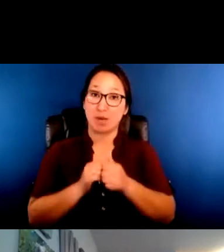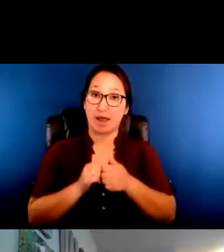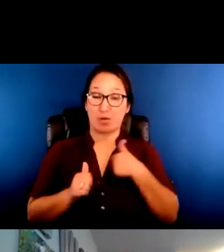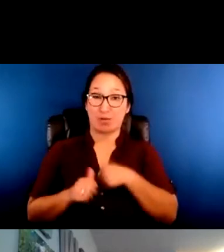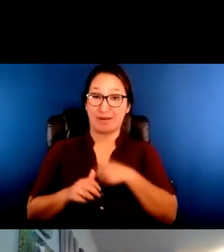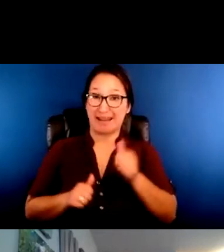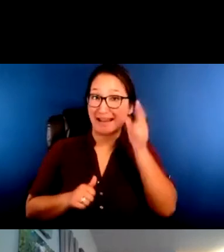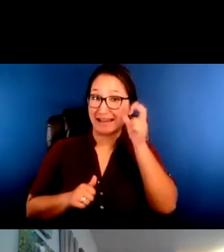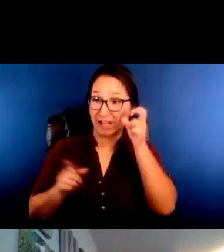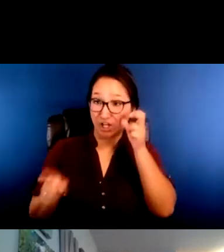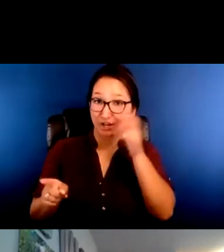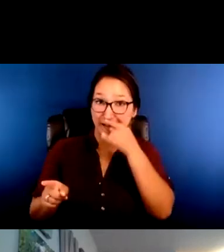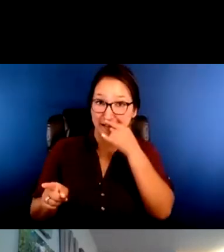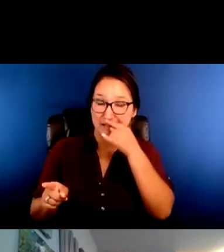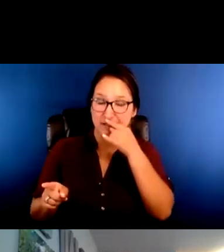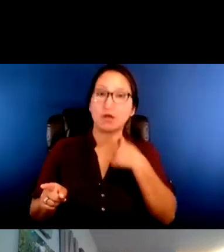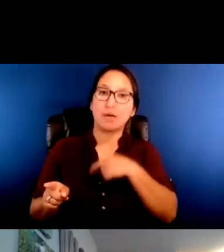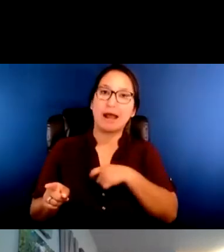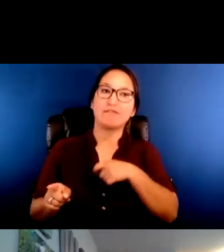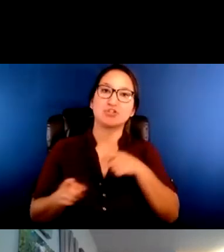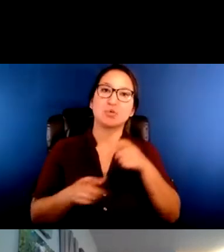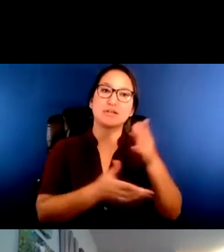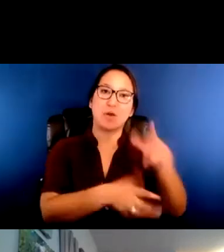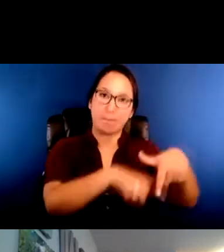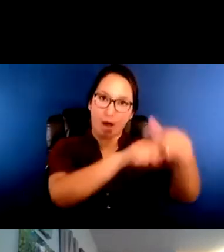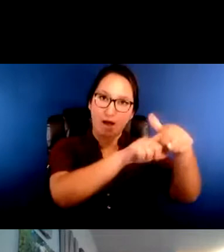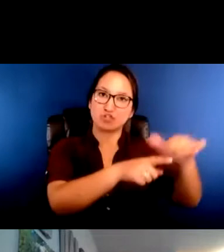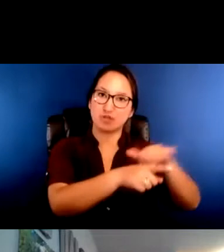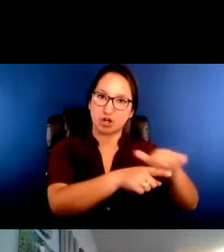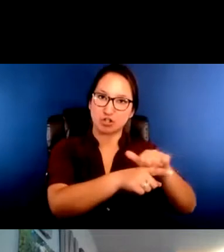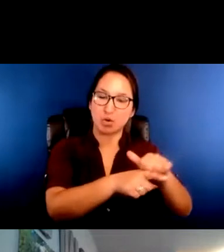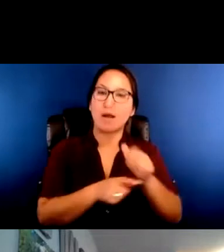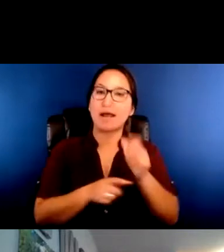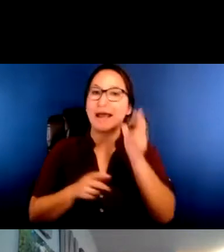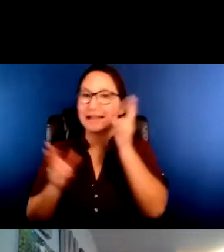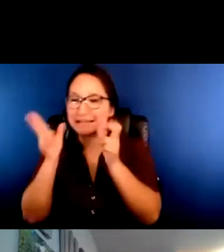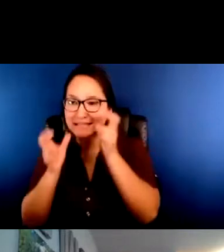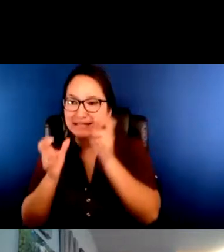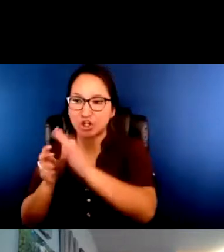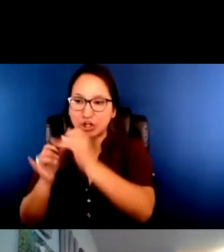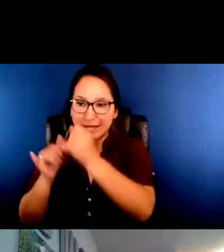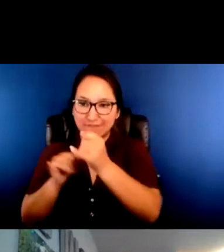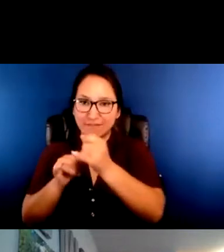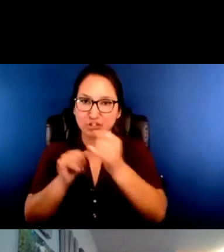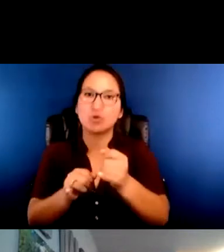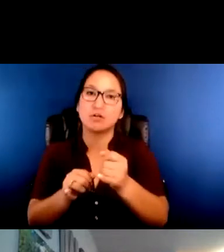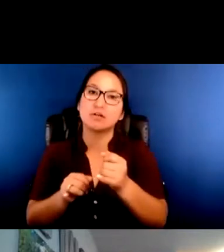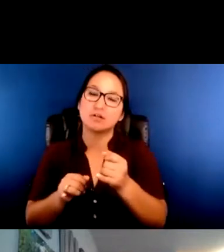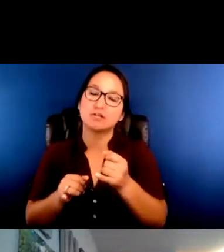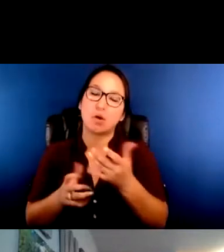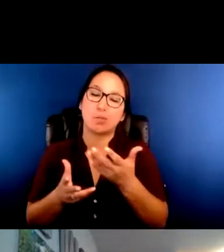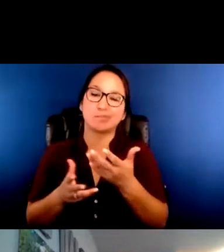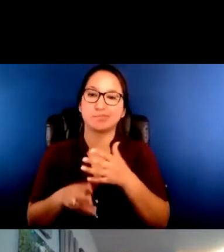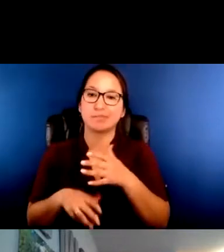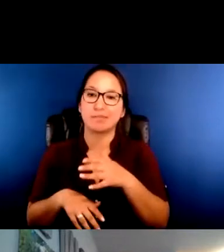and then like listen to individuals. So that happens a little less often than I would typically like in a regular band rehearsal. But I